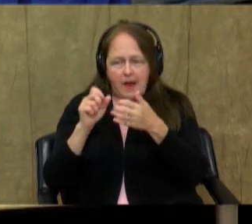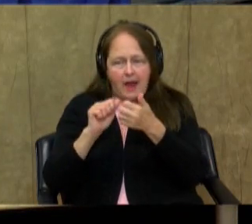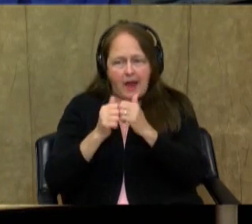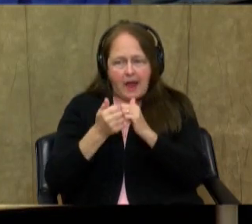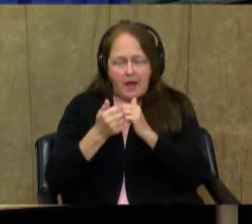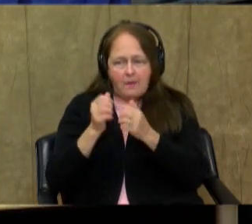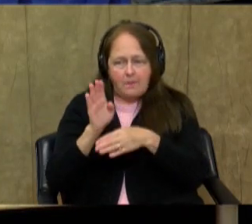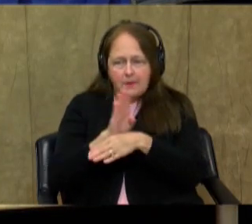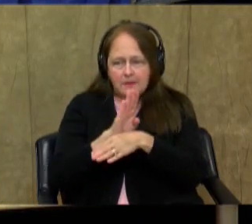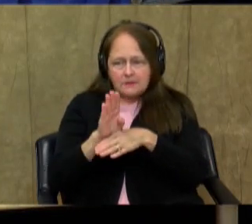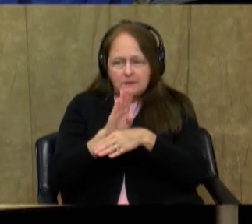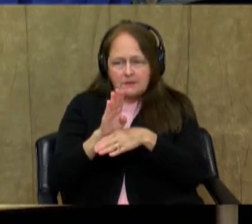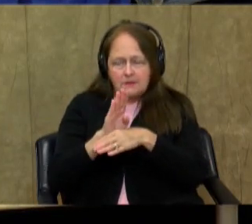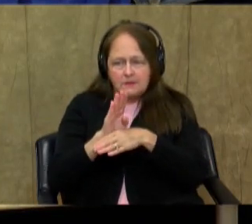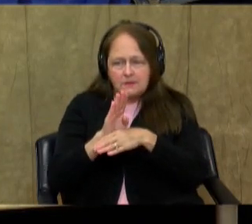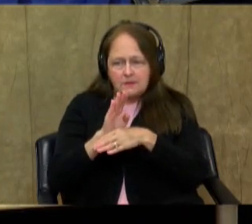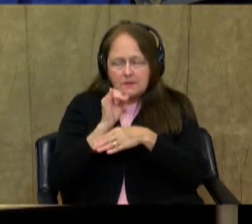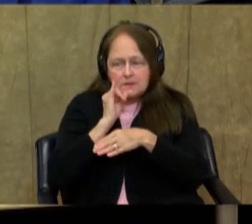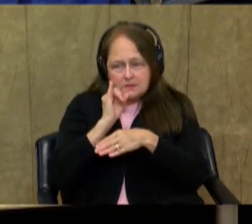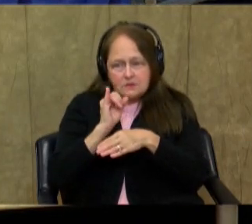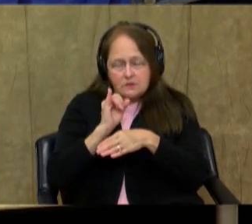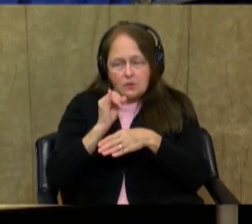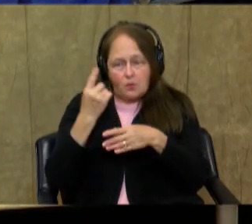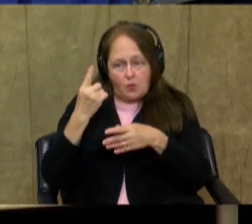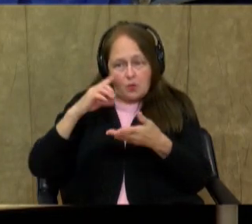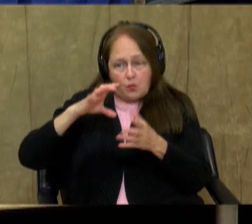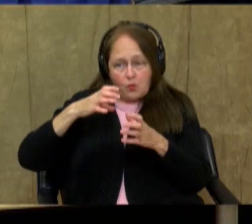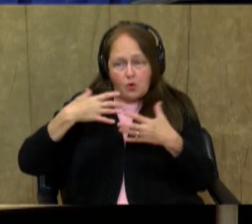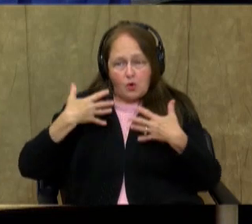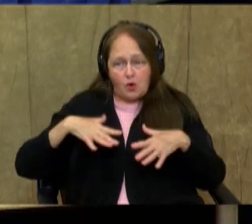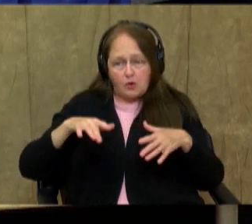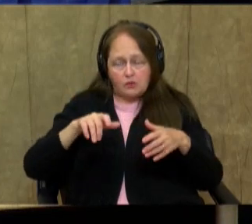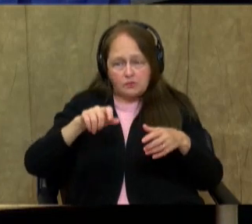she? She's doing laundry for one.